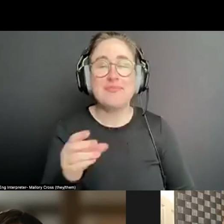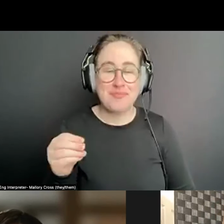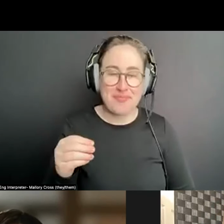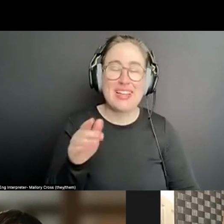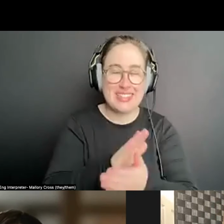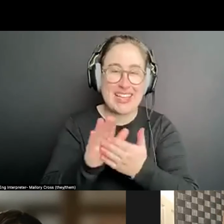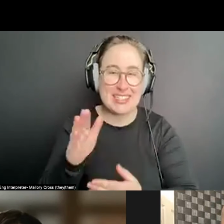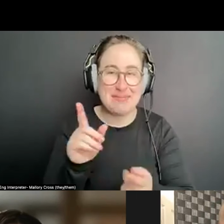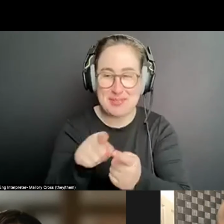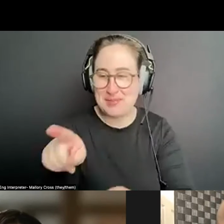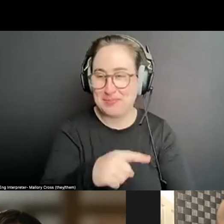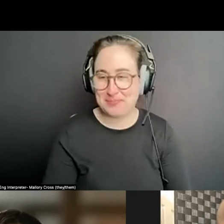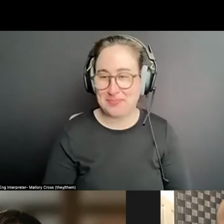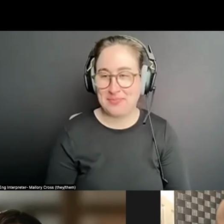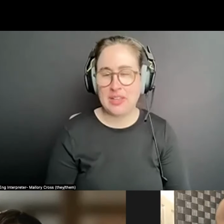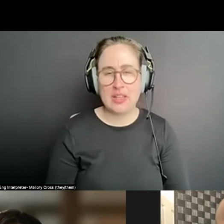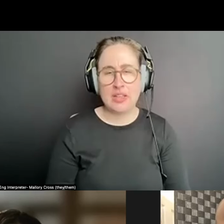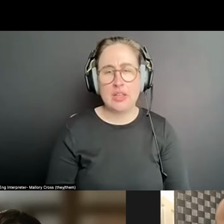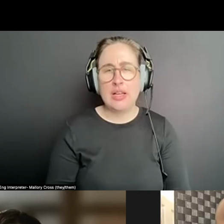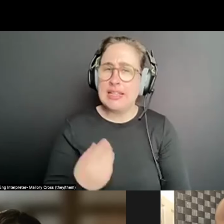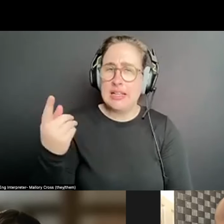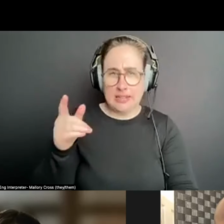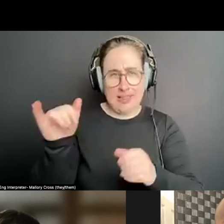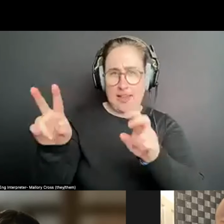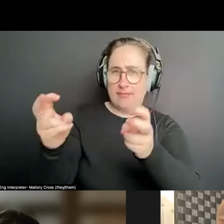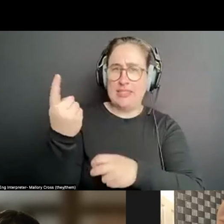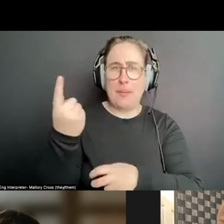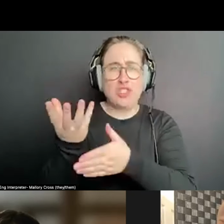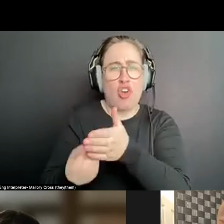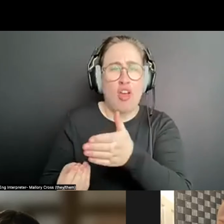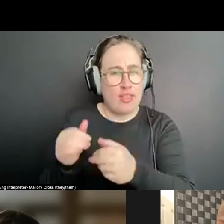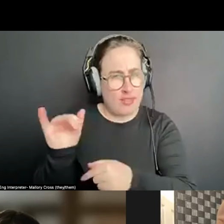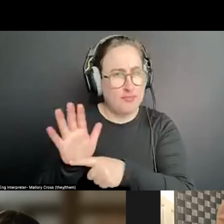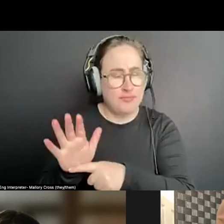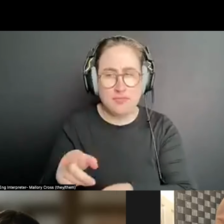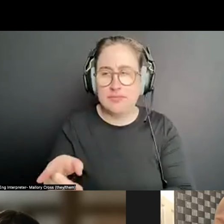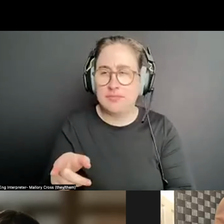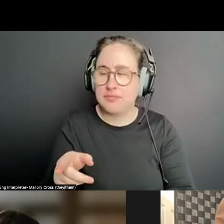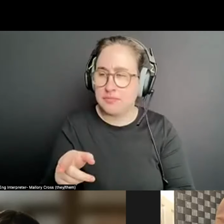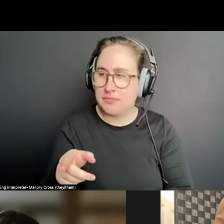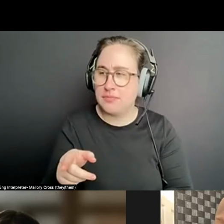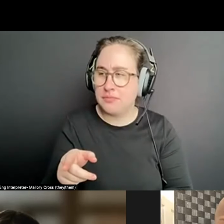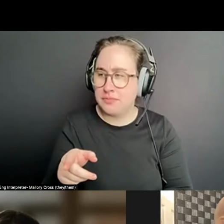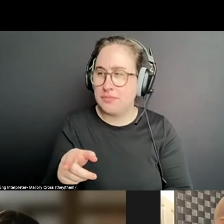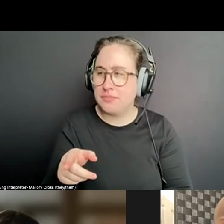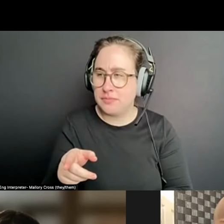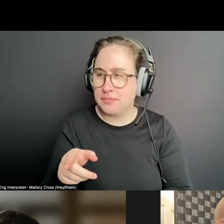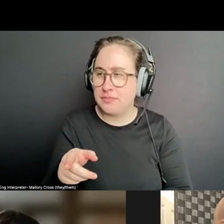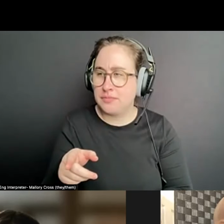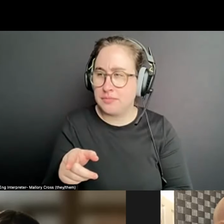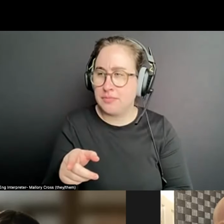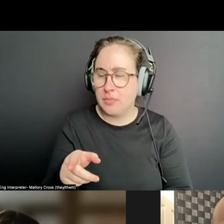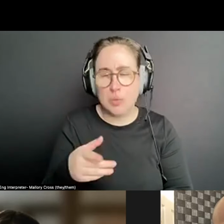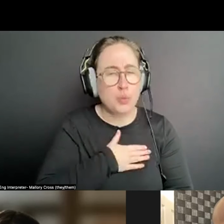nice to meet you guys. Somebody's Gone. I tell you, it has to be a godsend